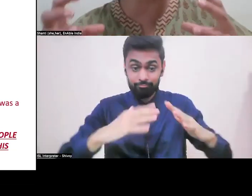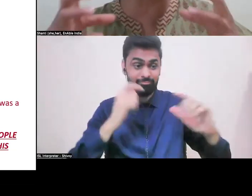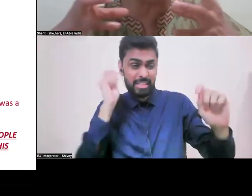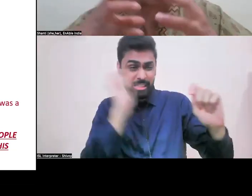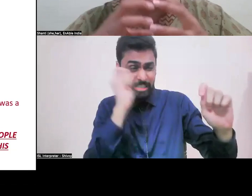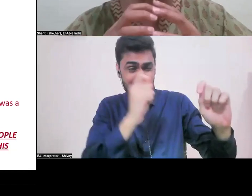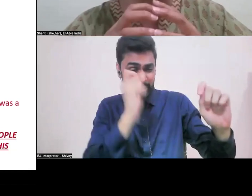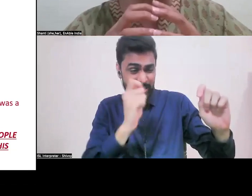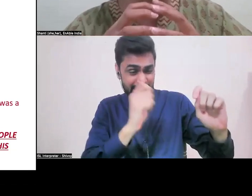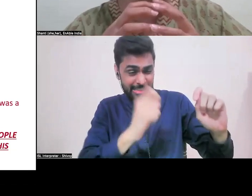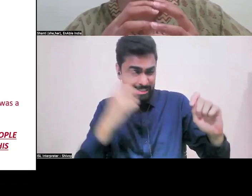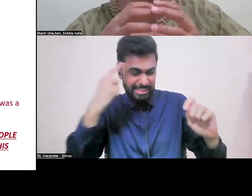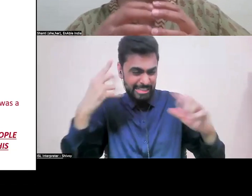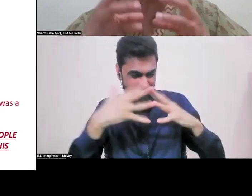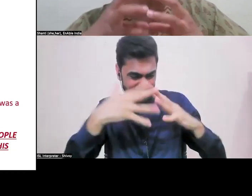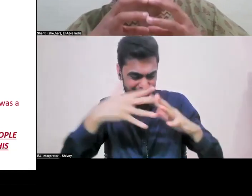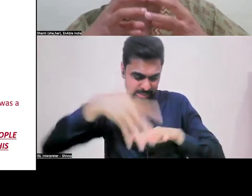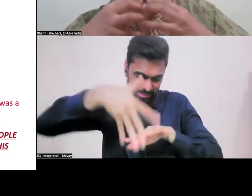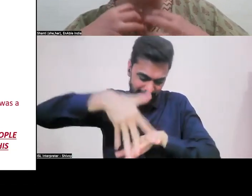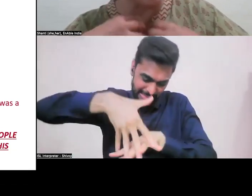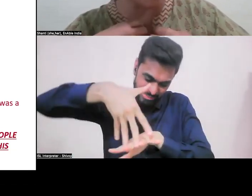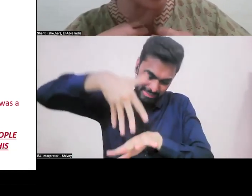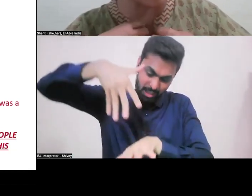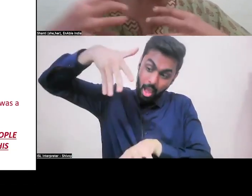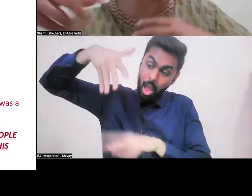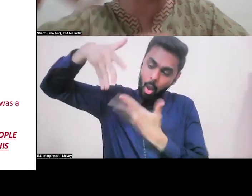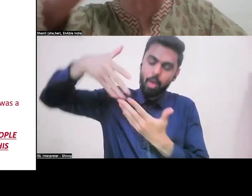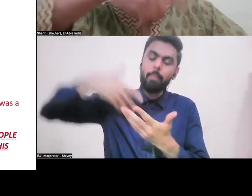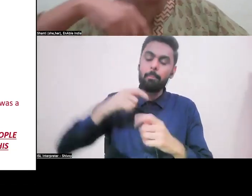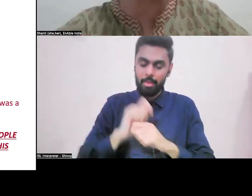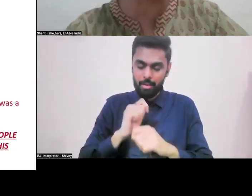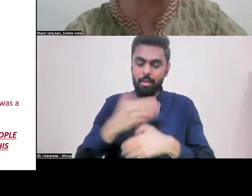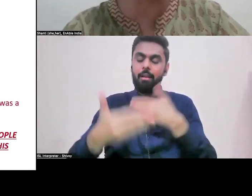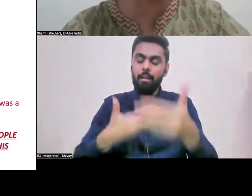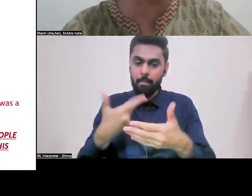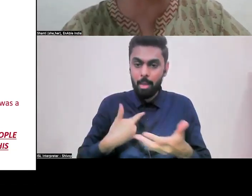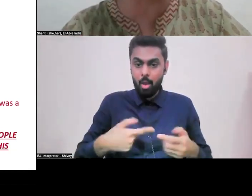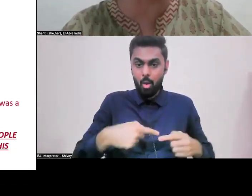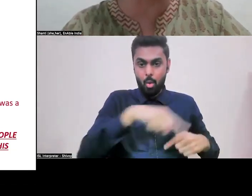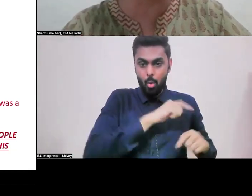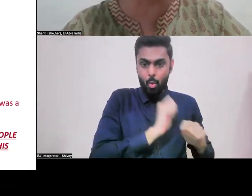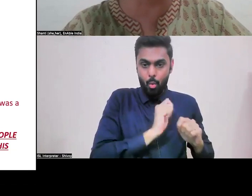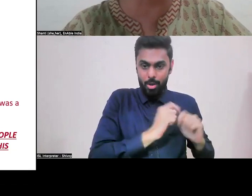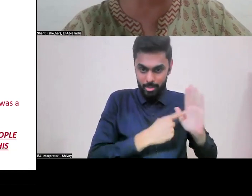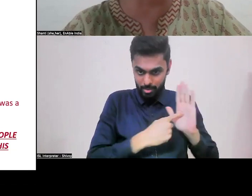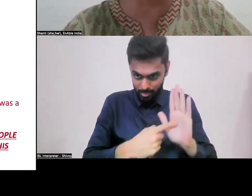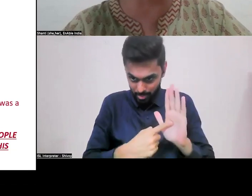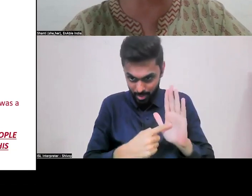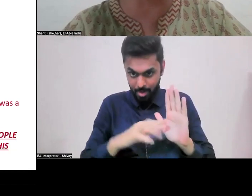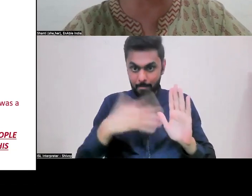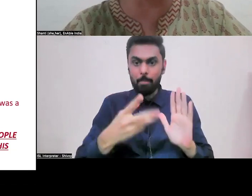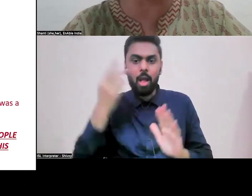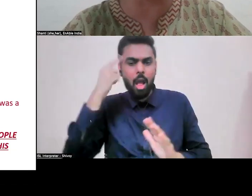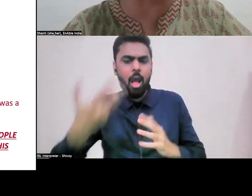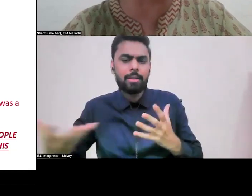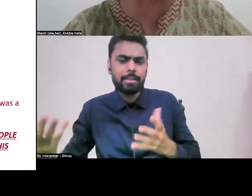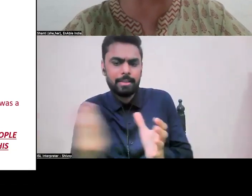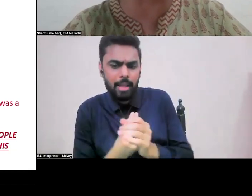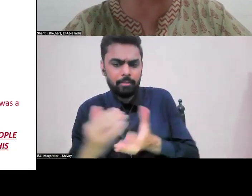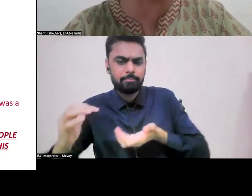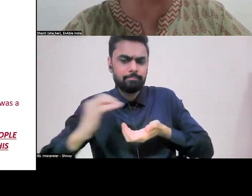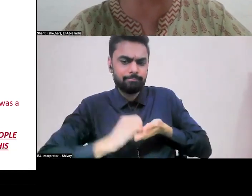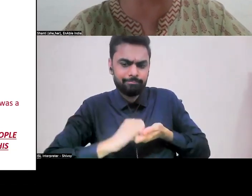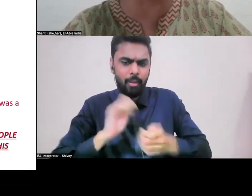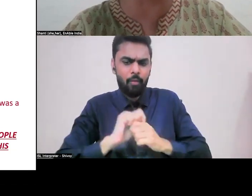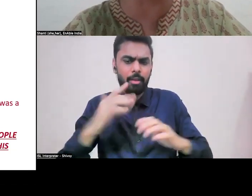answer that. We will give some examples. We'll talk of the work we have done and then what we all can do, Digvijay. So, just wait for